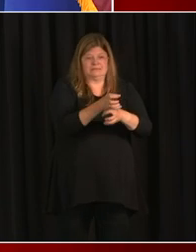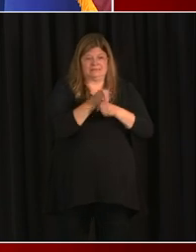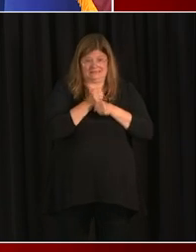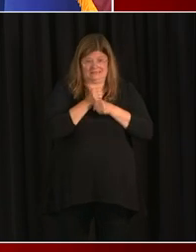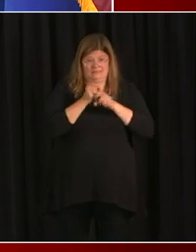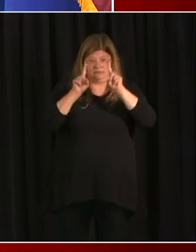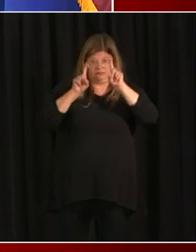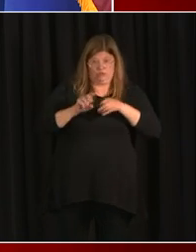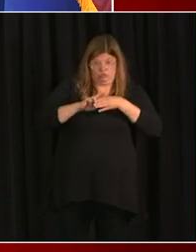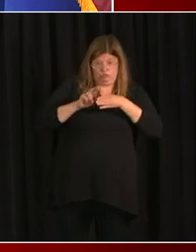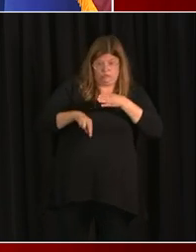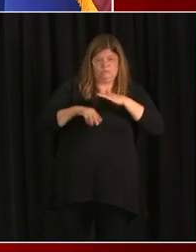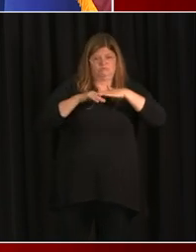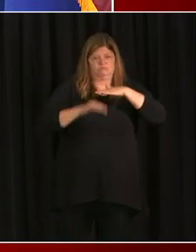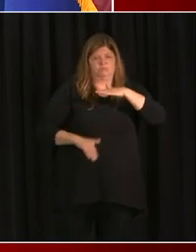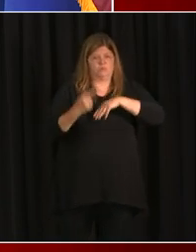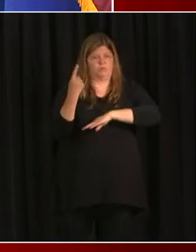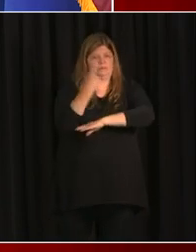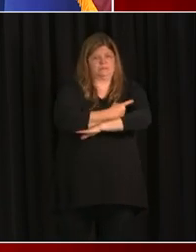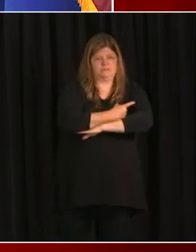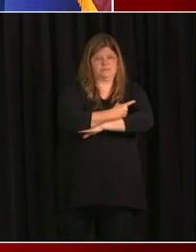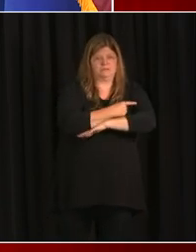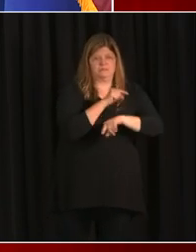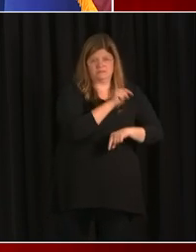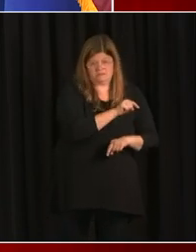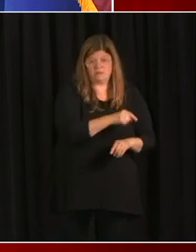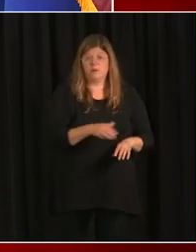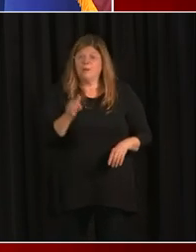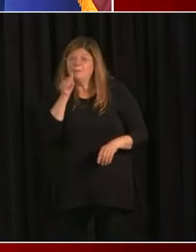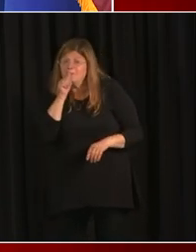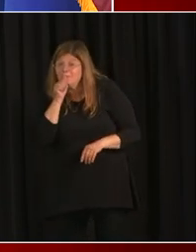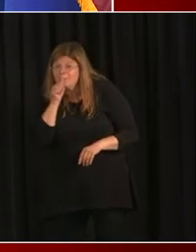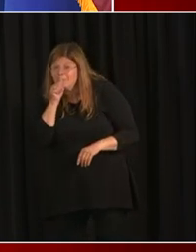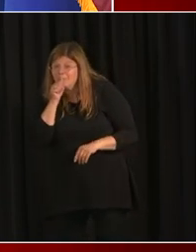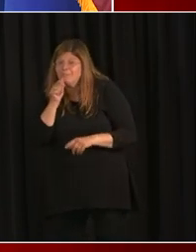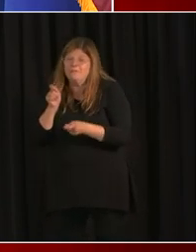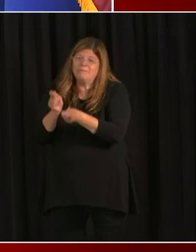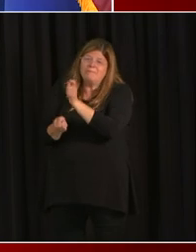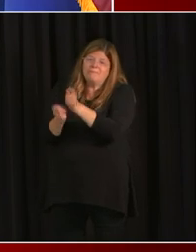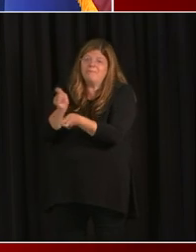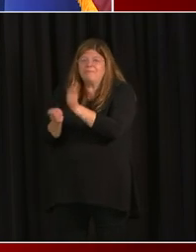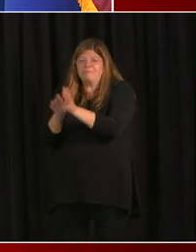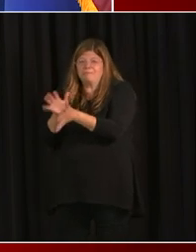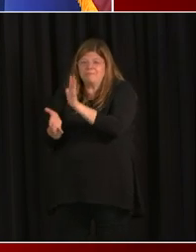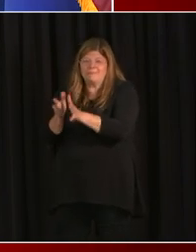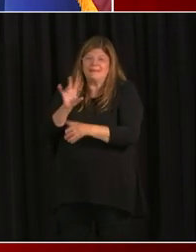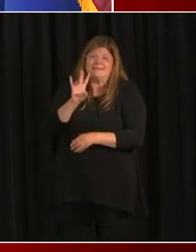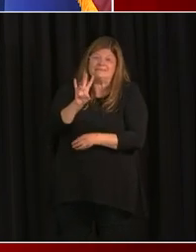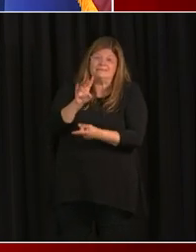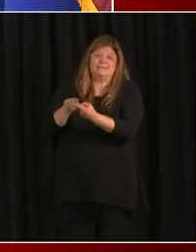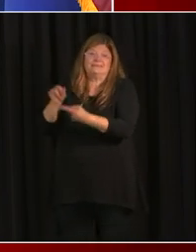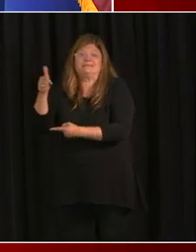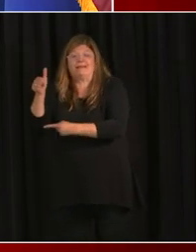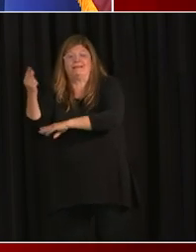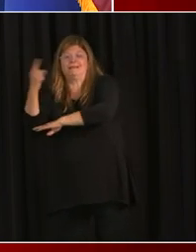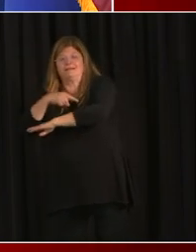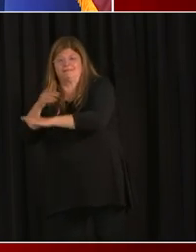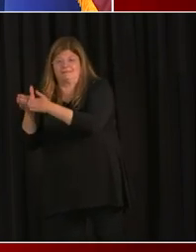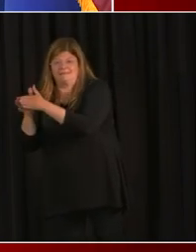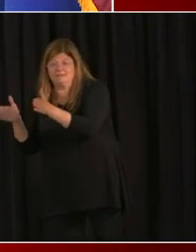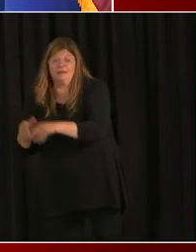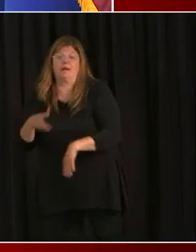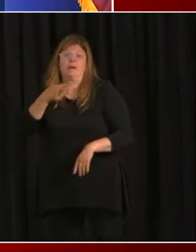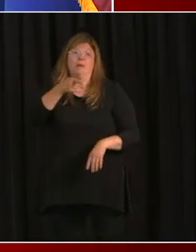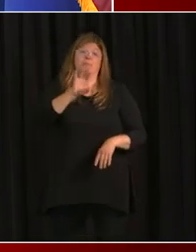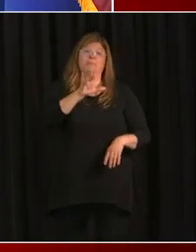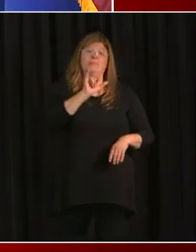day. There are commercial laboratories, their turnaround time, some of them range from 7 to 10 days. Our public health lab, which is providing